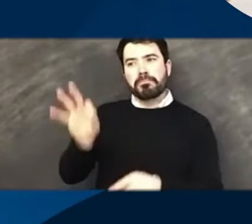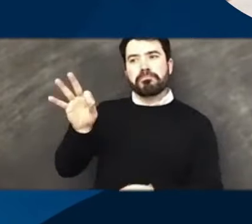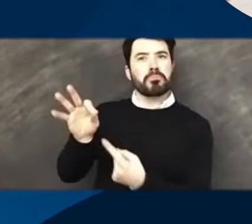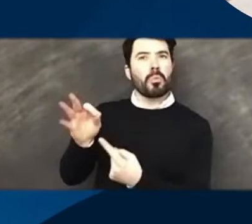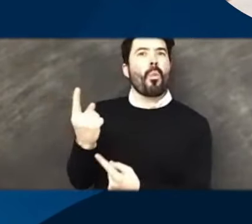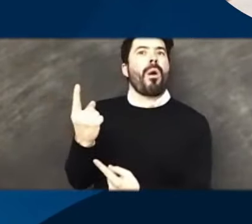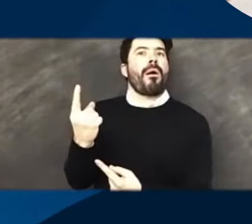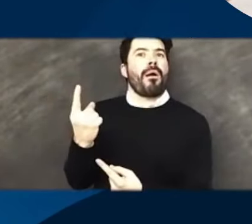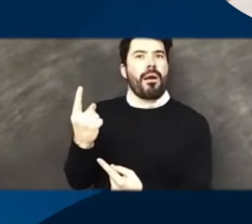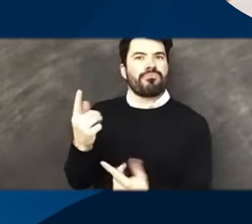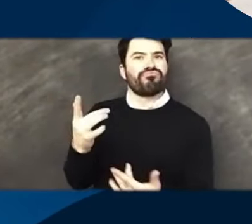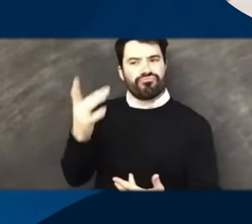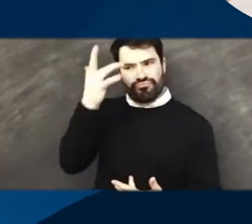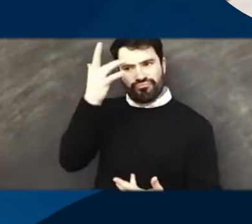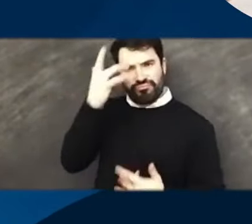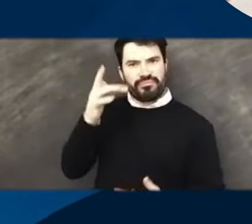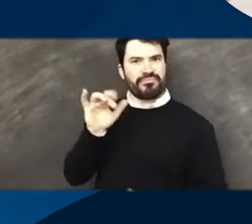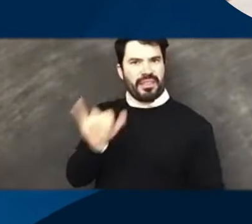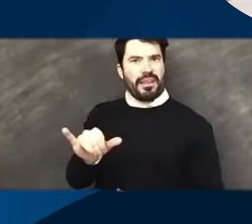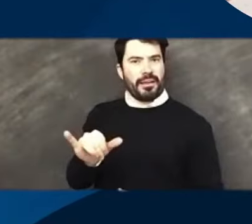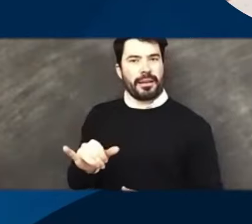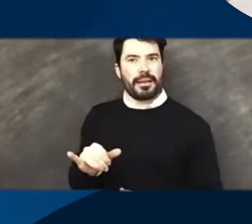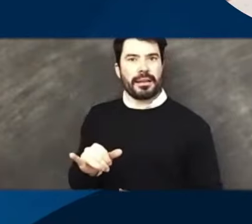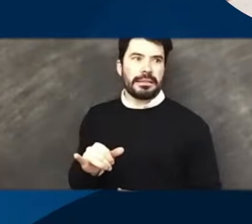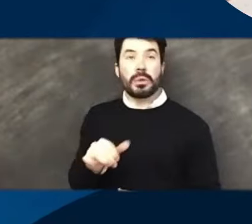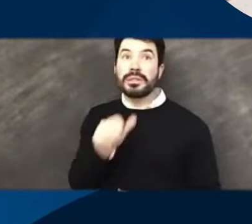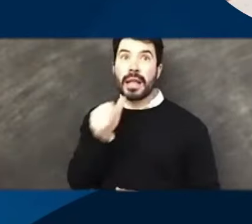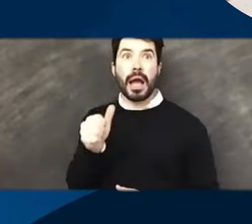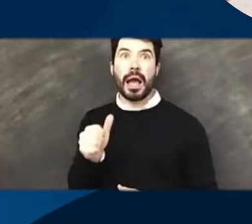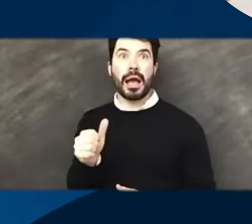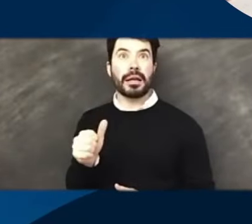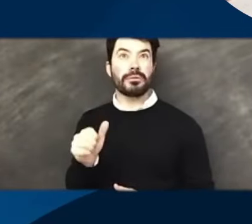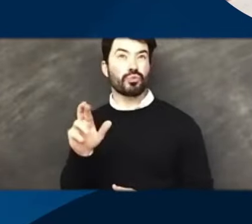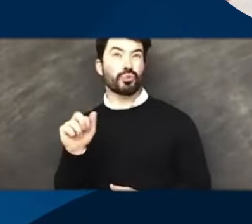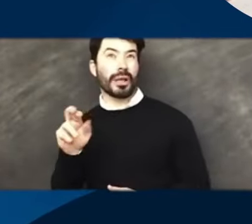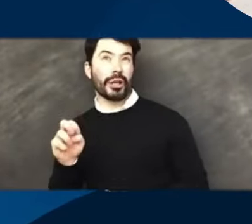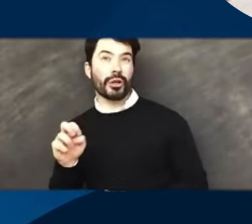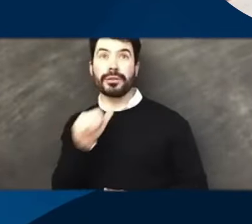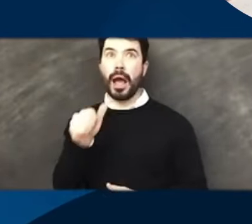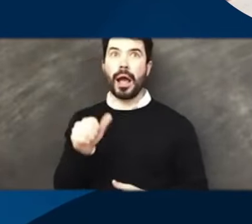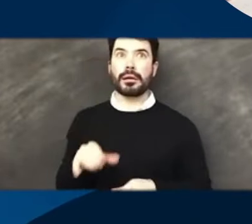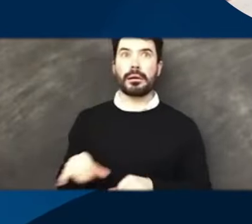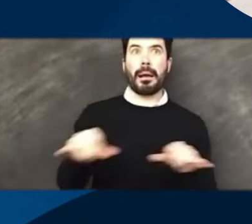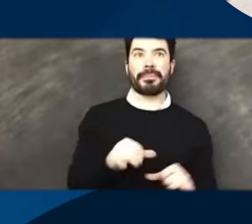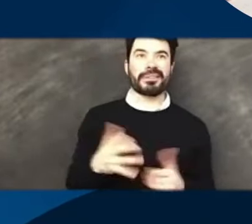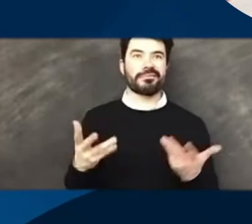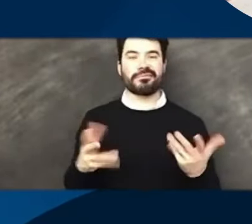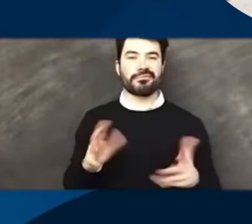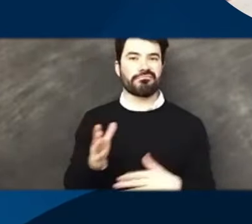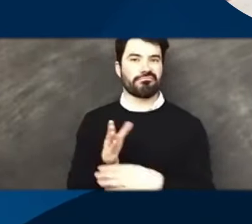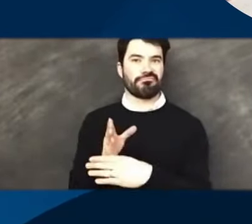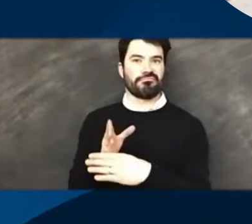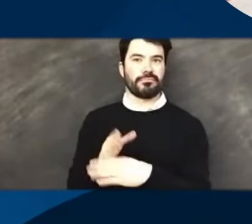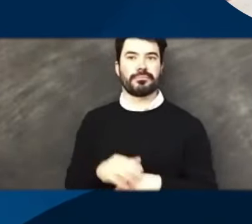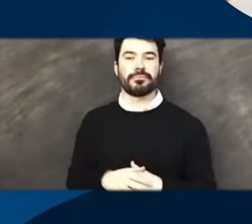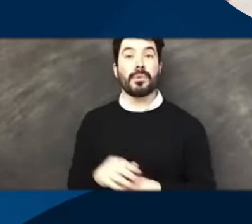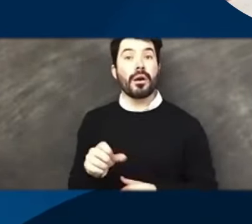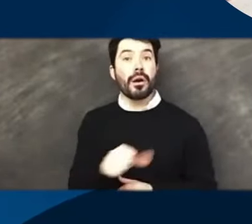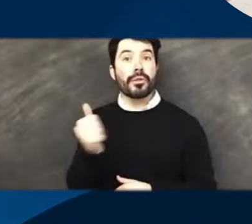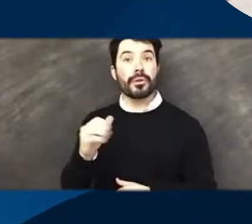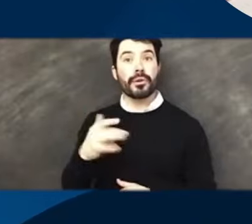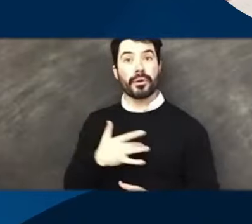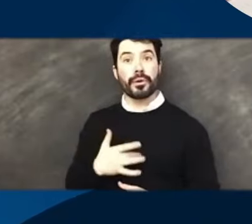coronary disease, but it's also not that rare. There are other cardiomyopathies,